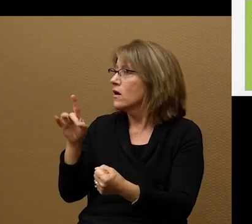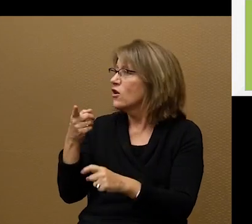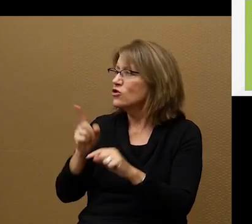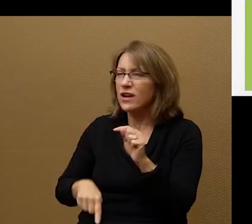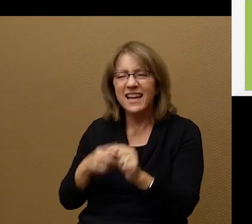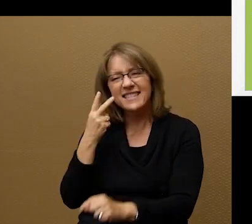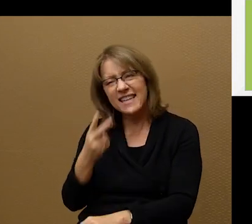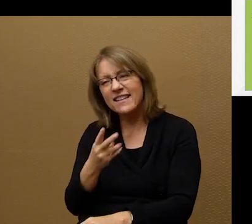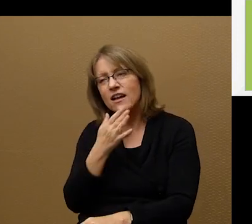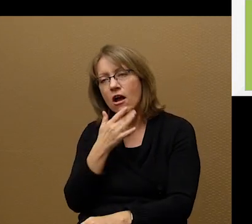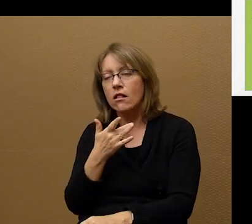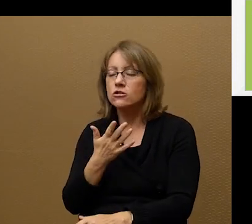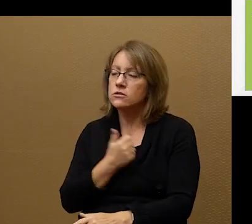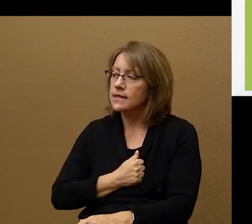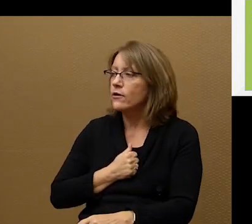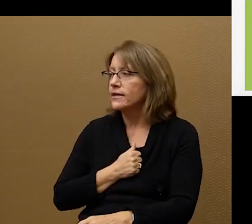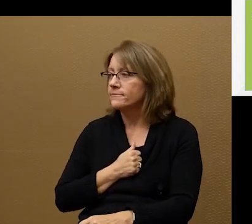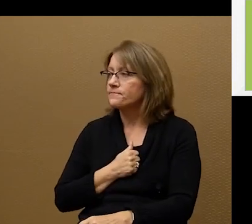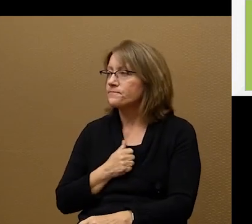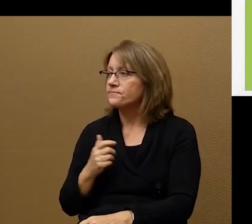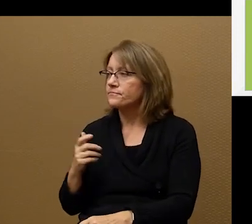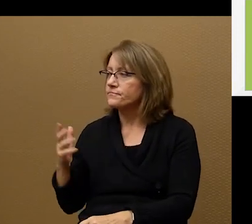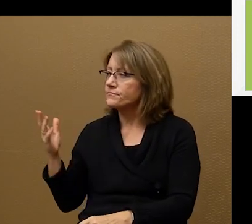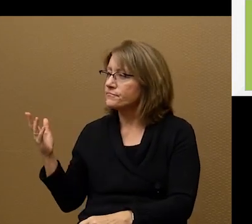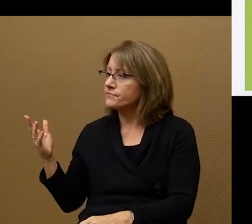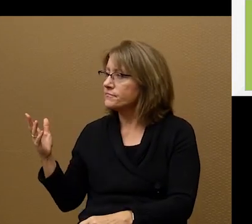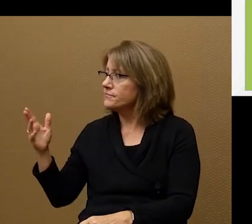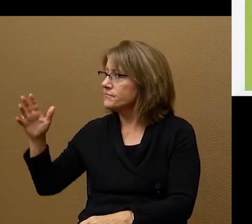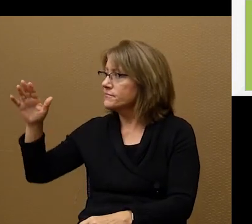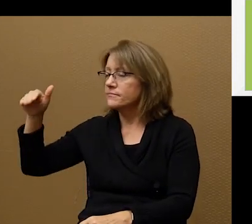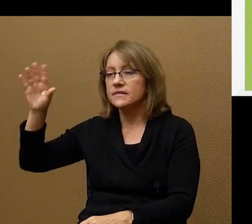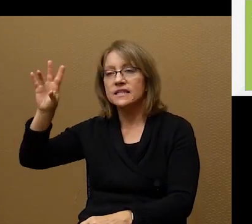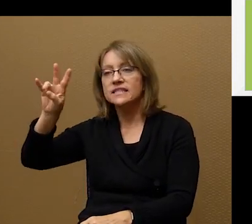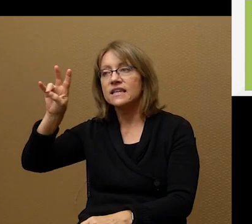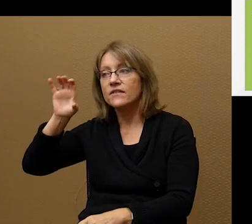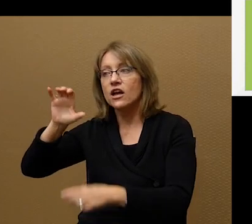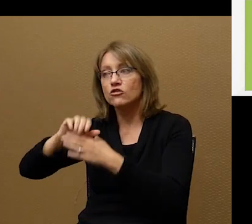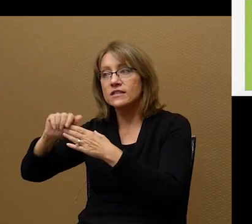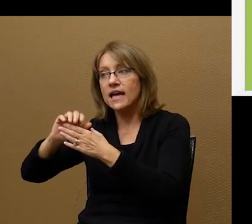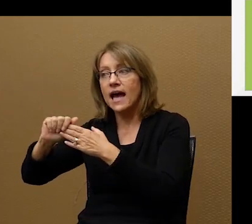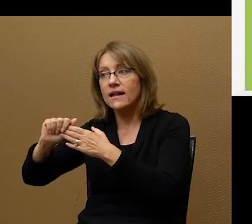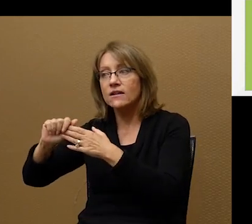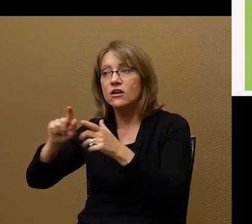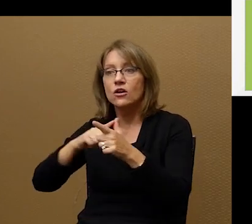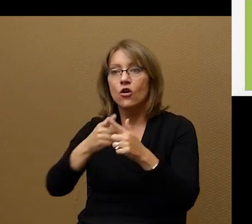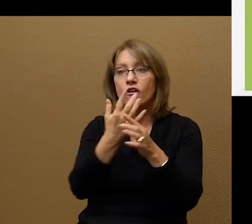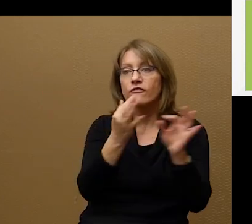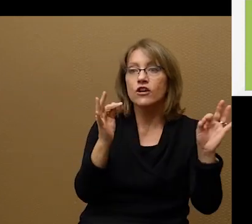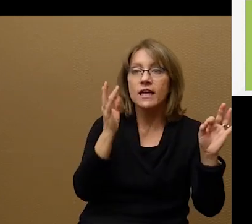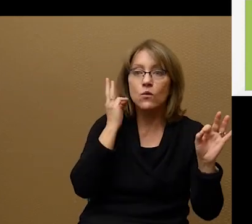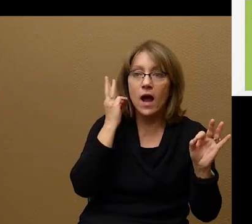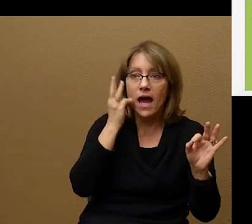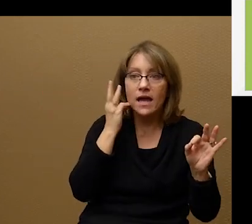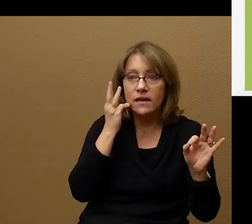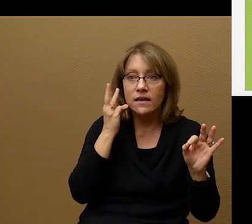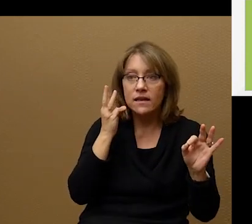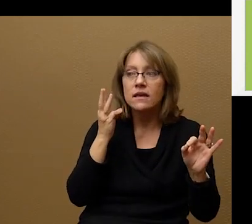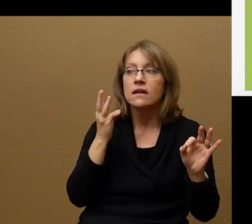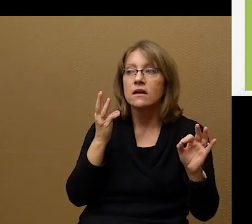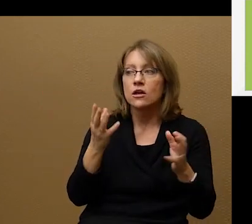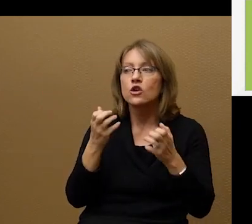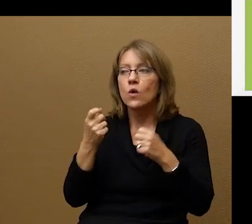see the colors, I'm sorry. Okay, if you chose $700 or free wine, you want